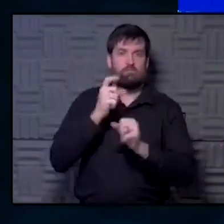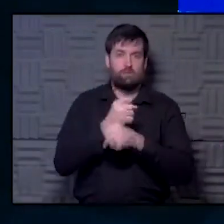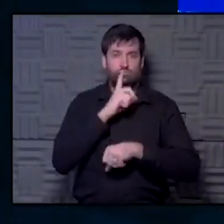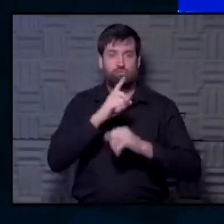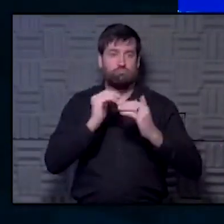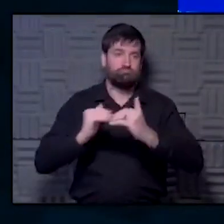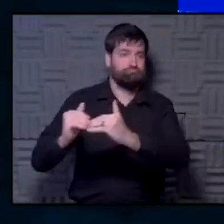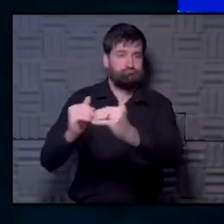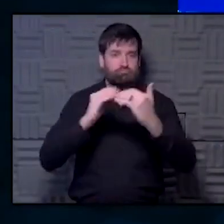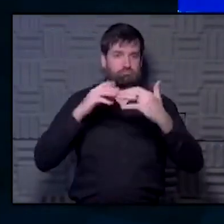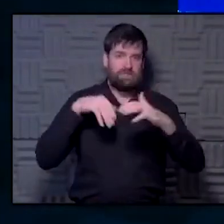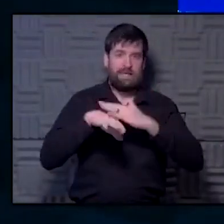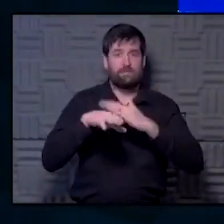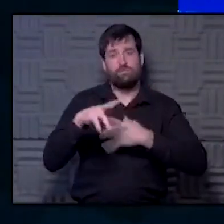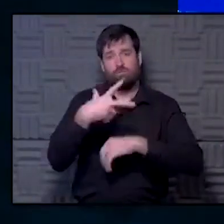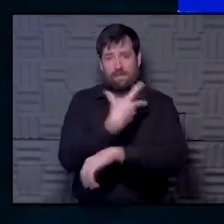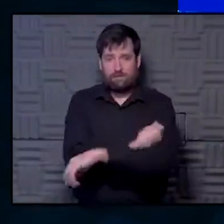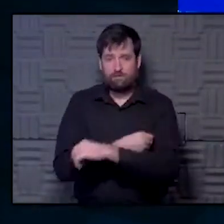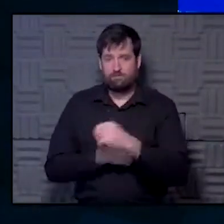vaccine.